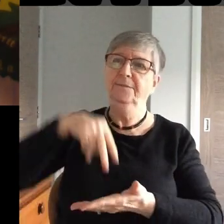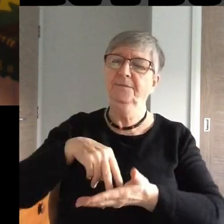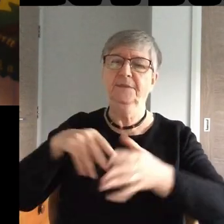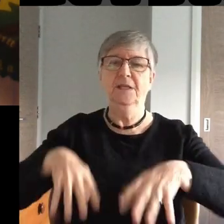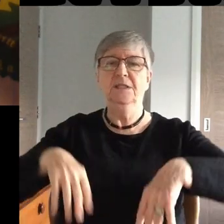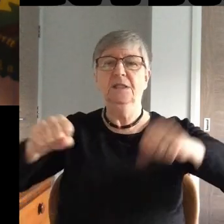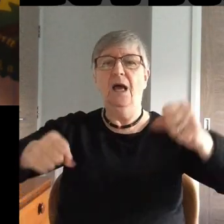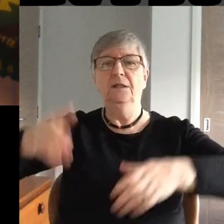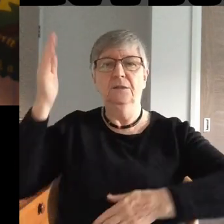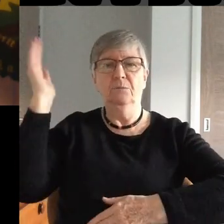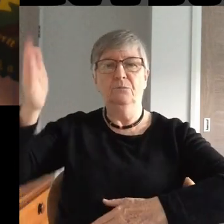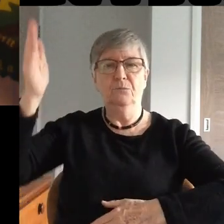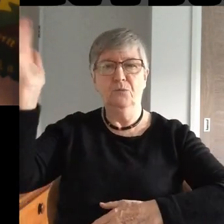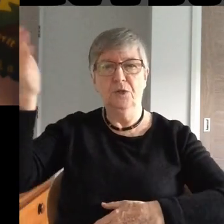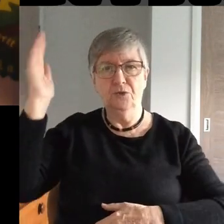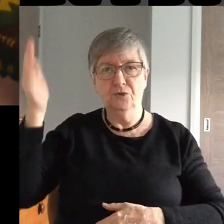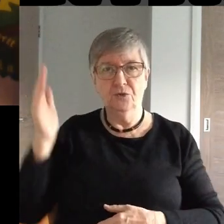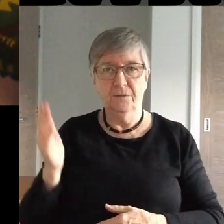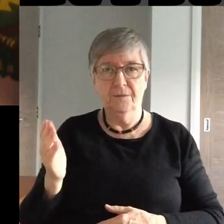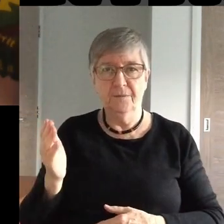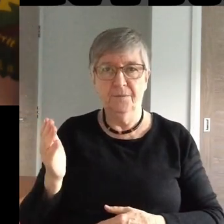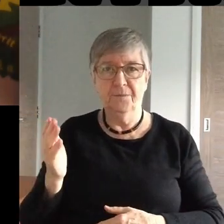and he began to preach.